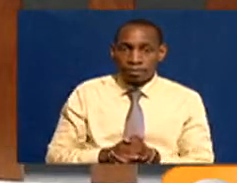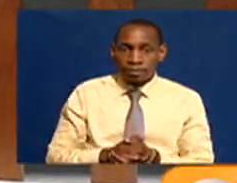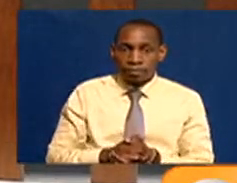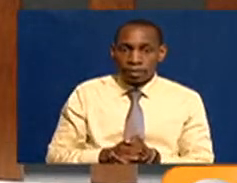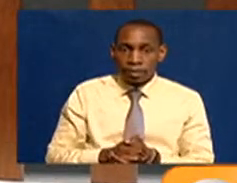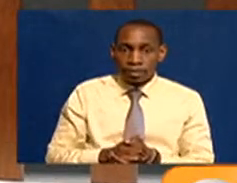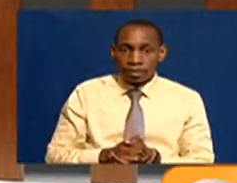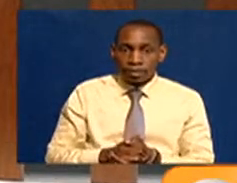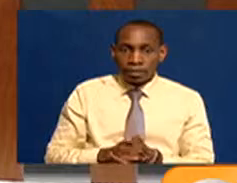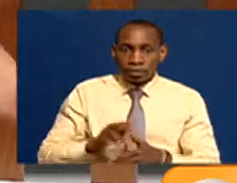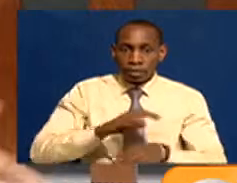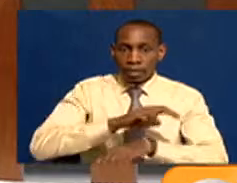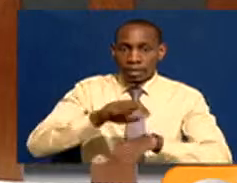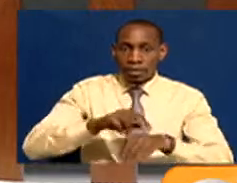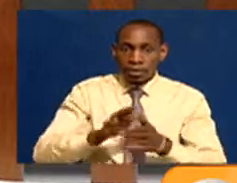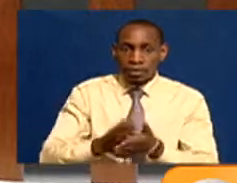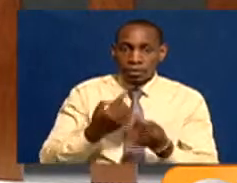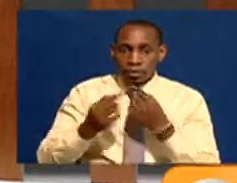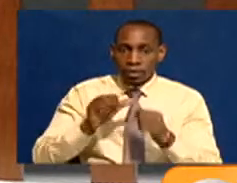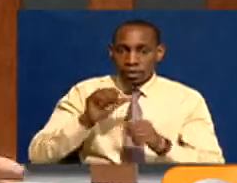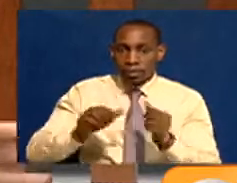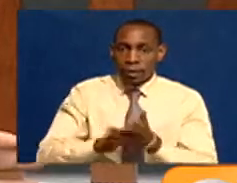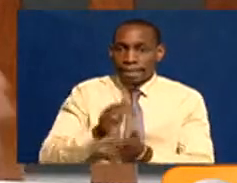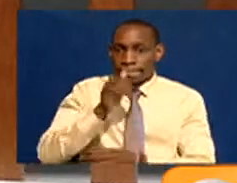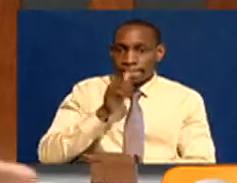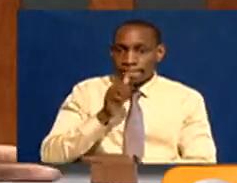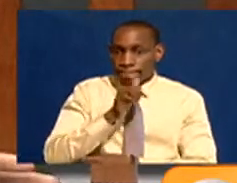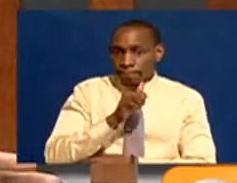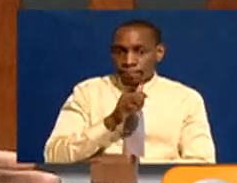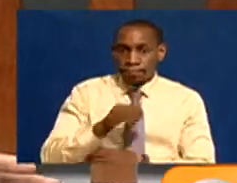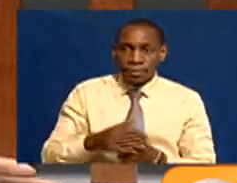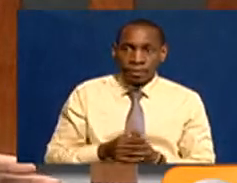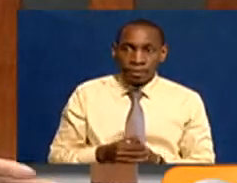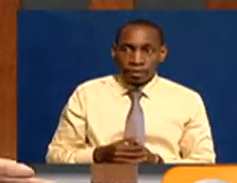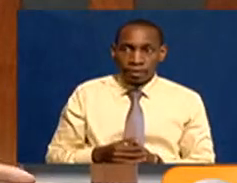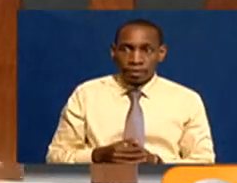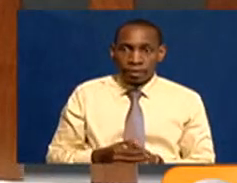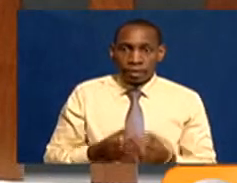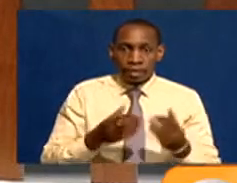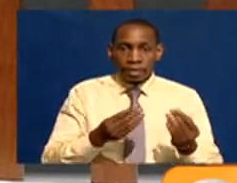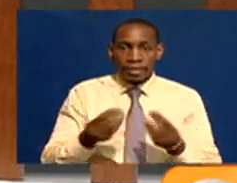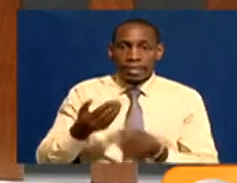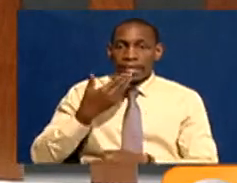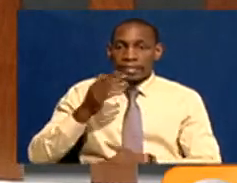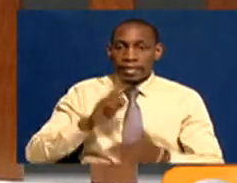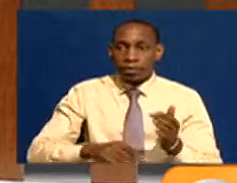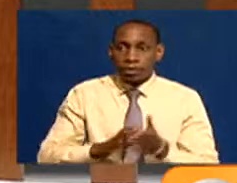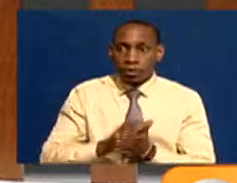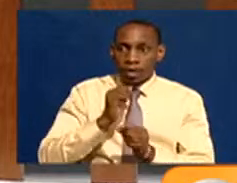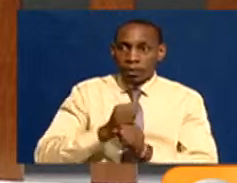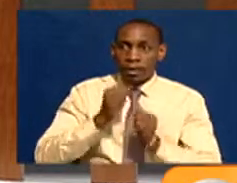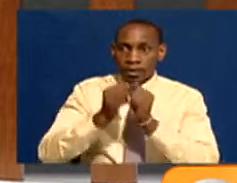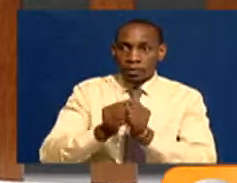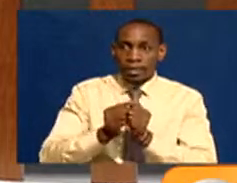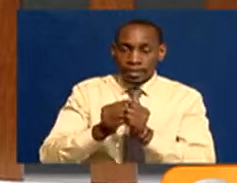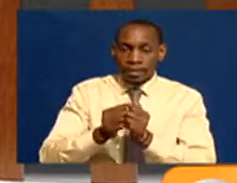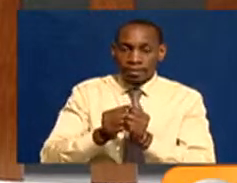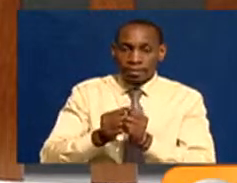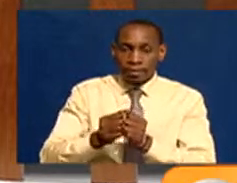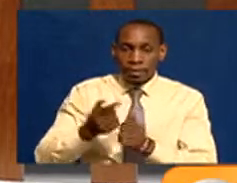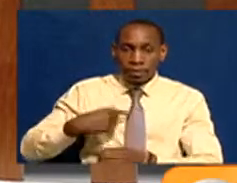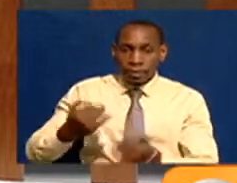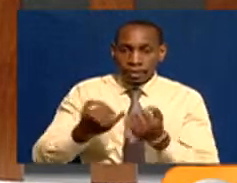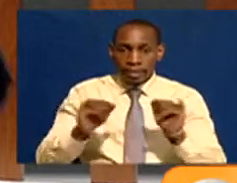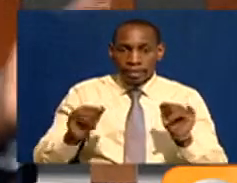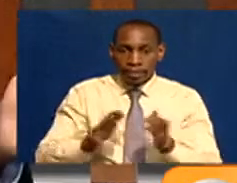nationalized Telecom Kenya when we're talking about privatization. So simple, the answer is, we are working together, we are interdependable.